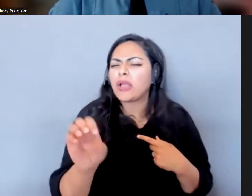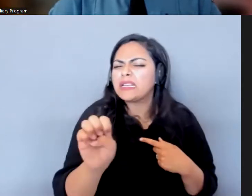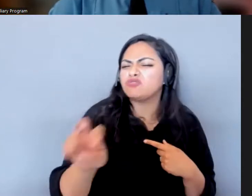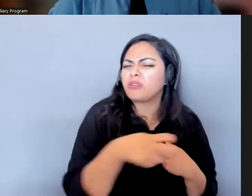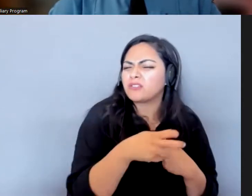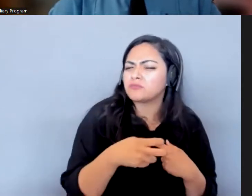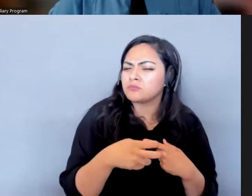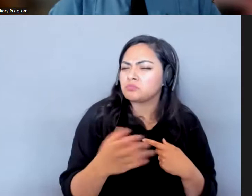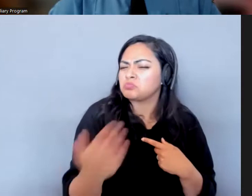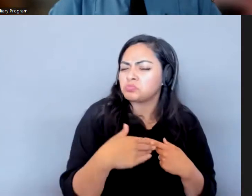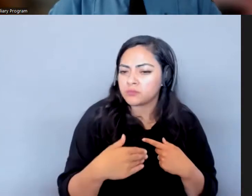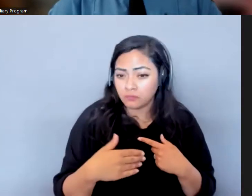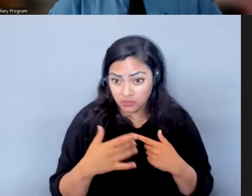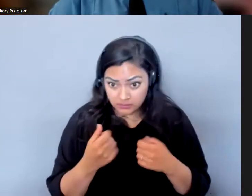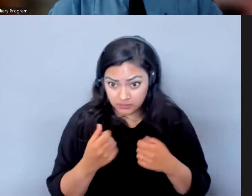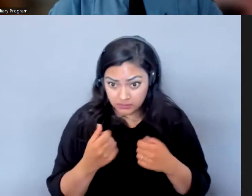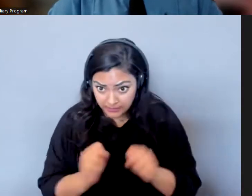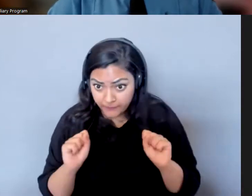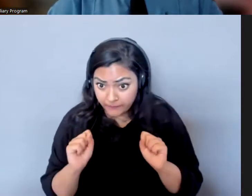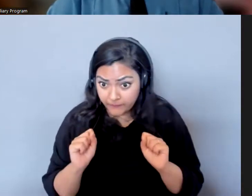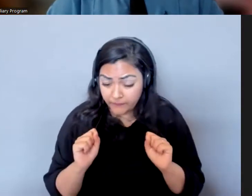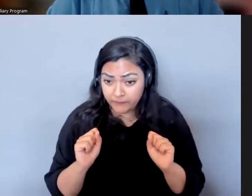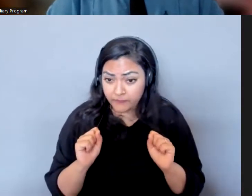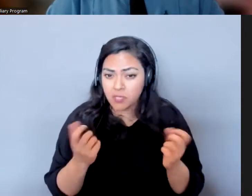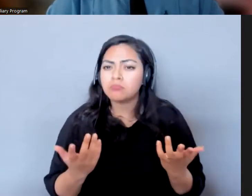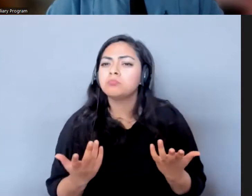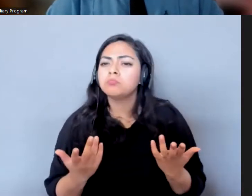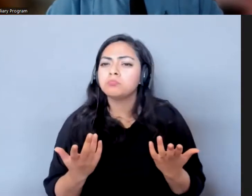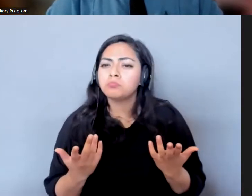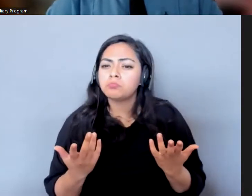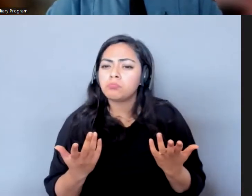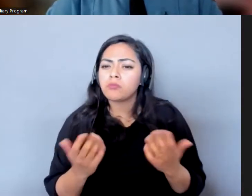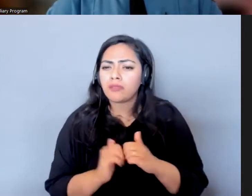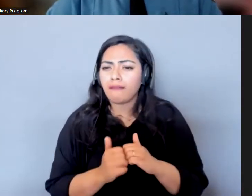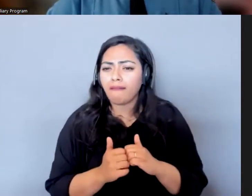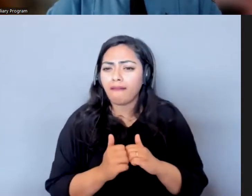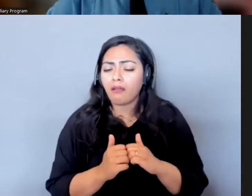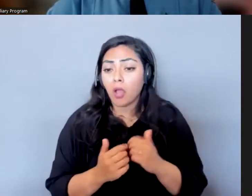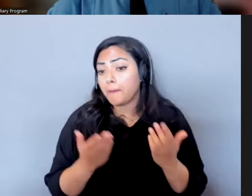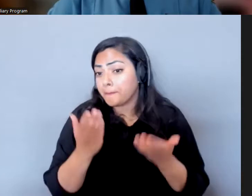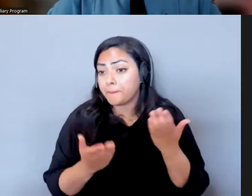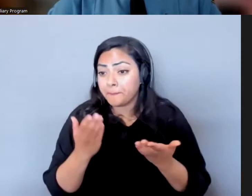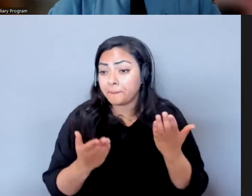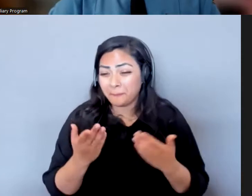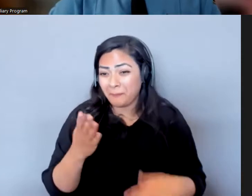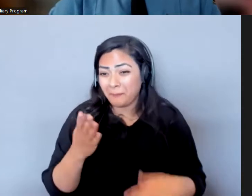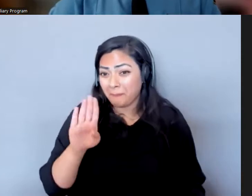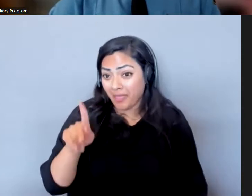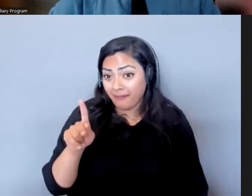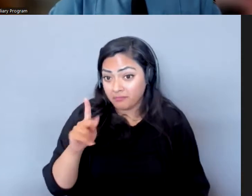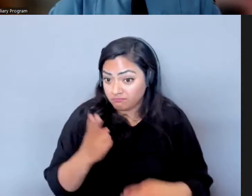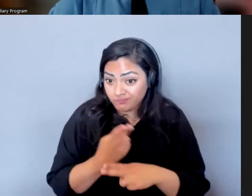safe way for people to be, I mean, obviously it's legit because bankings are using